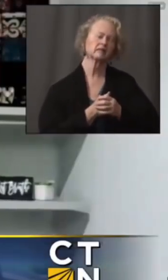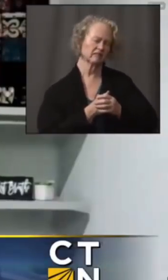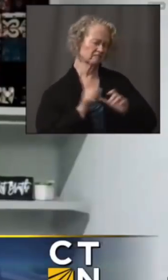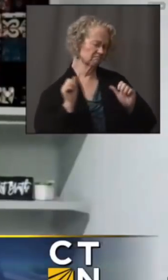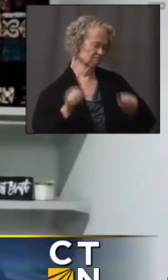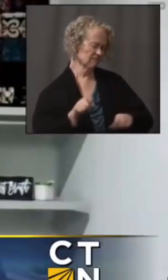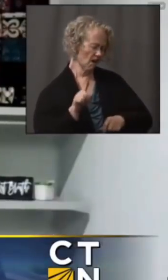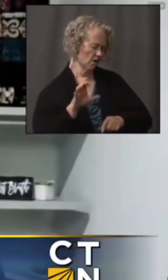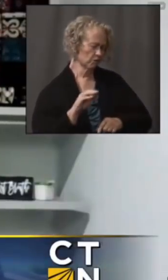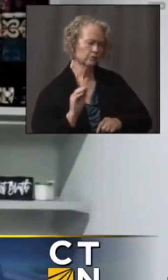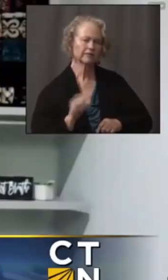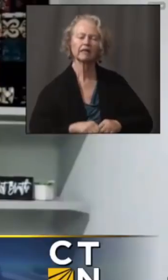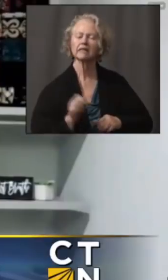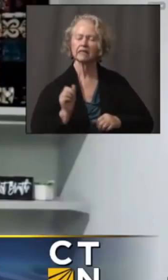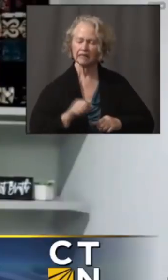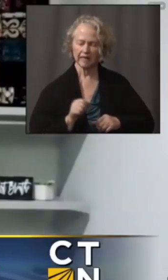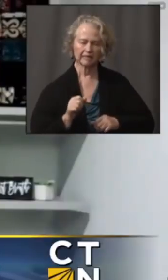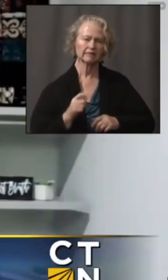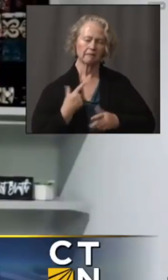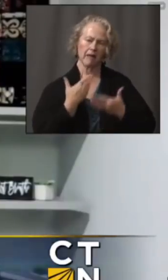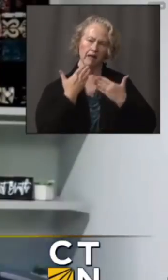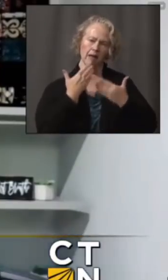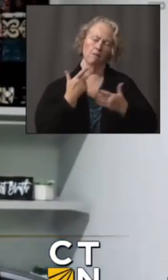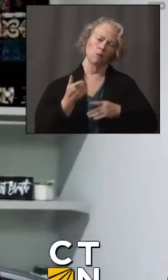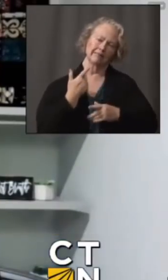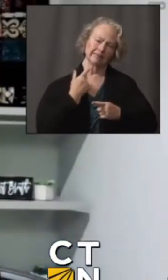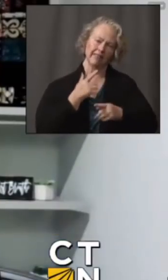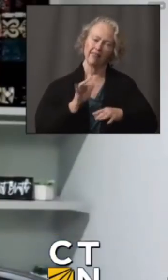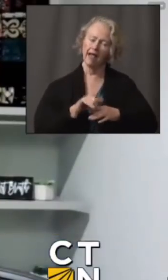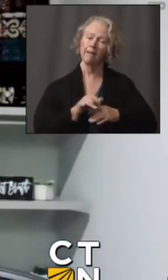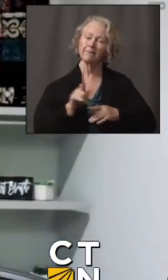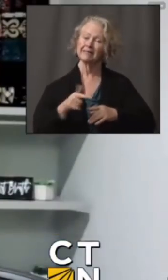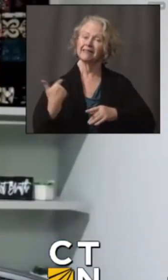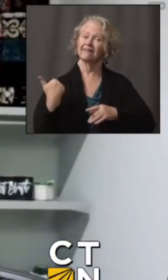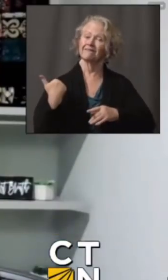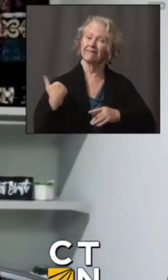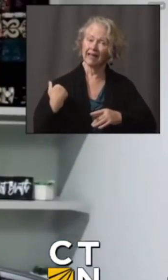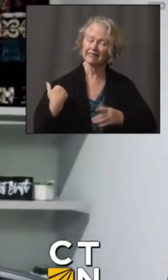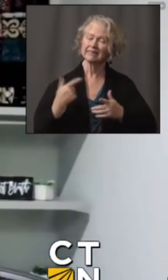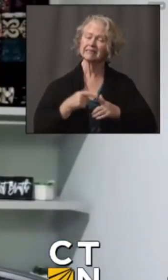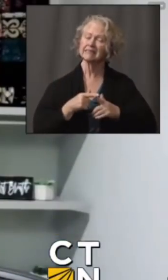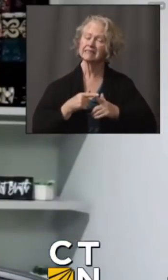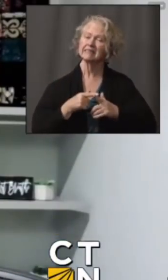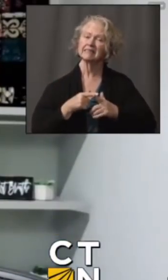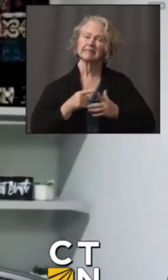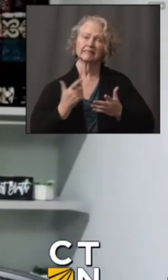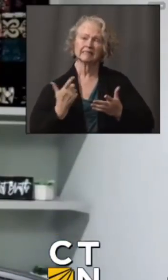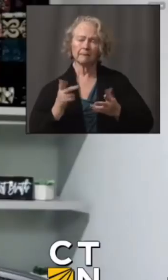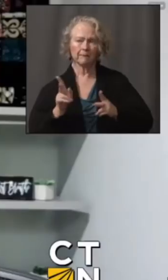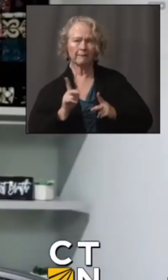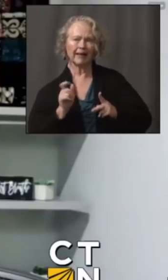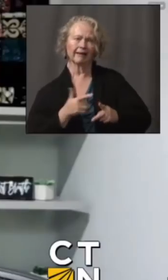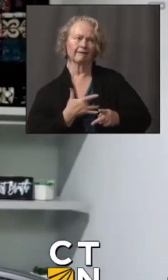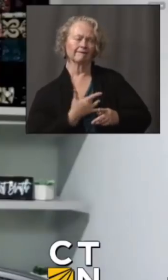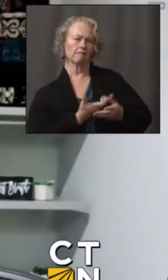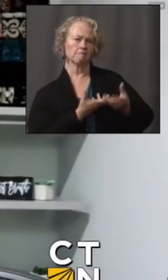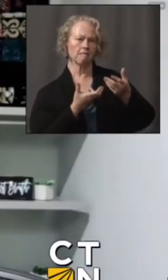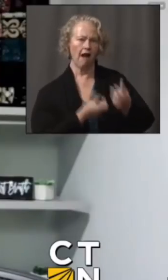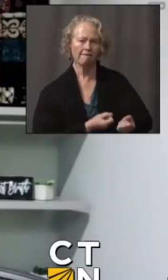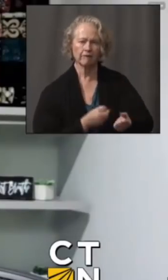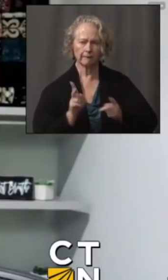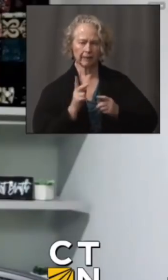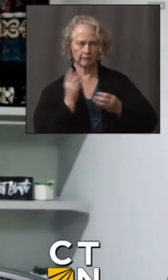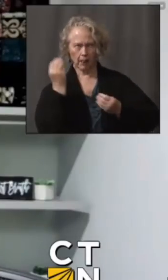100%. I'm very grateful for you to say that, because I know that the issue of vaccine uptake and confidence is one that is on a lot of